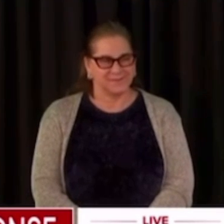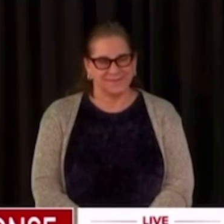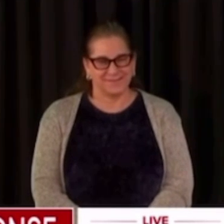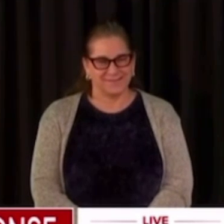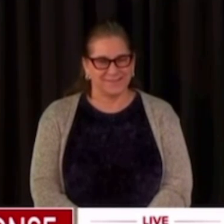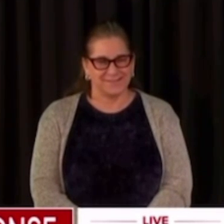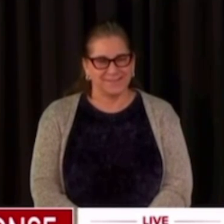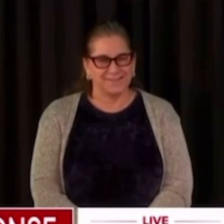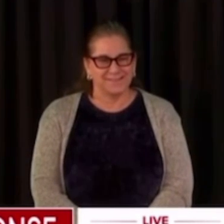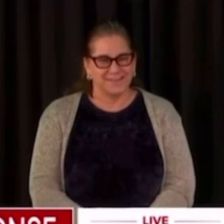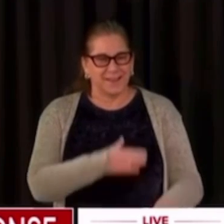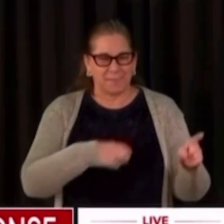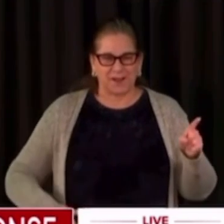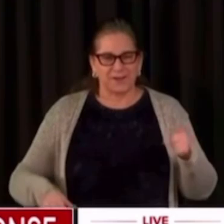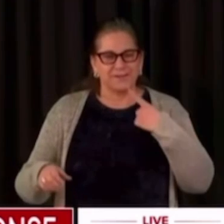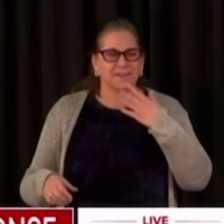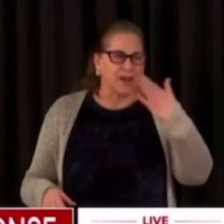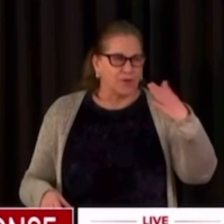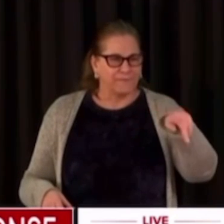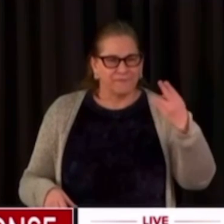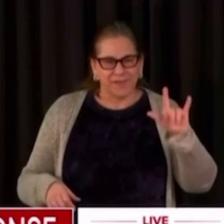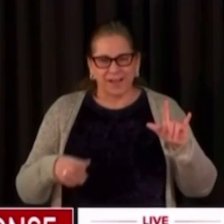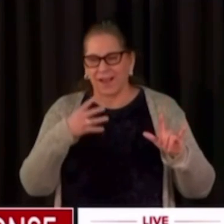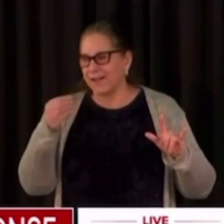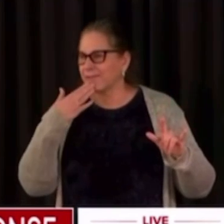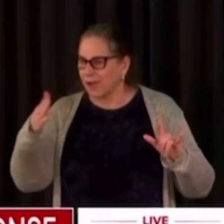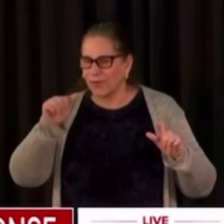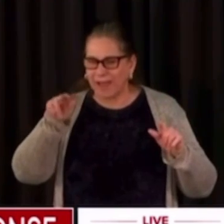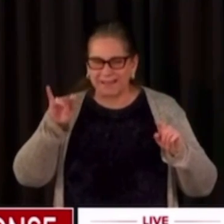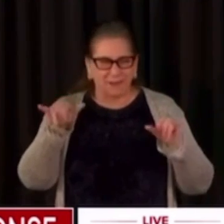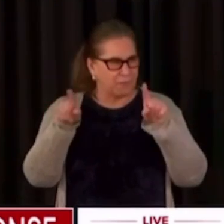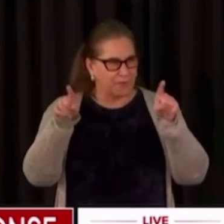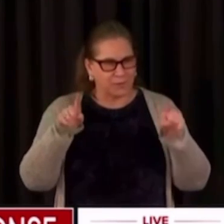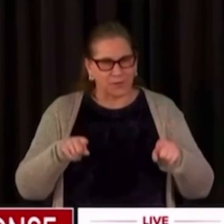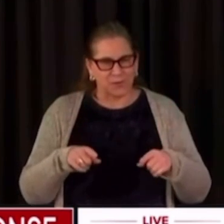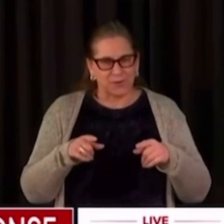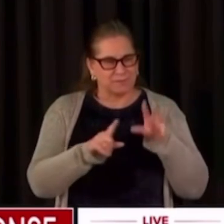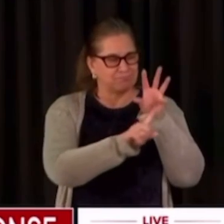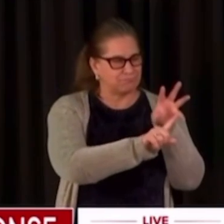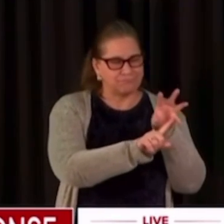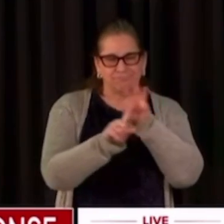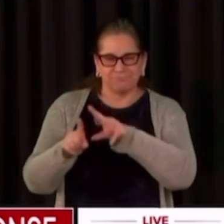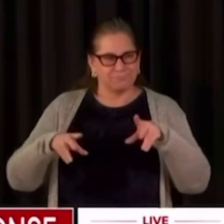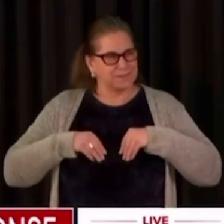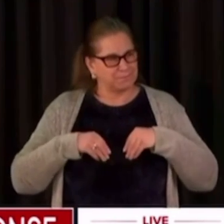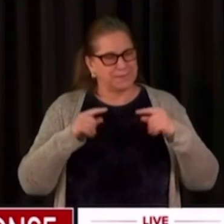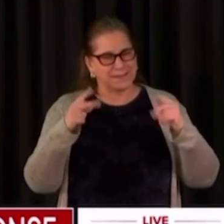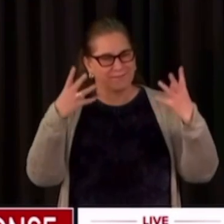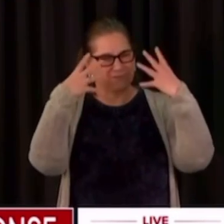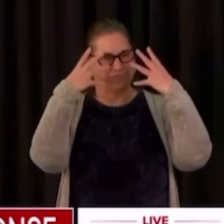So I want to thank Phil and Anita for making those videos and helping to disseminate